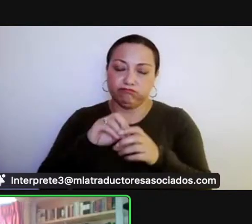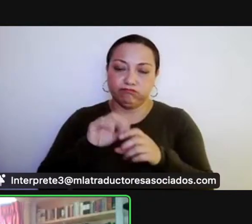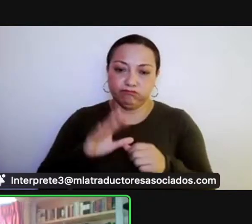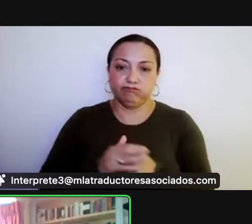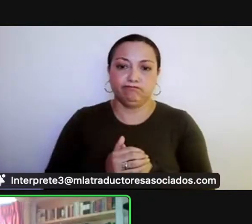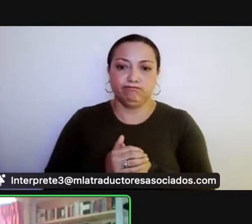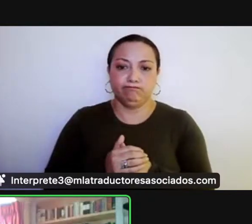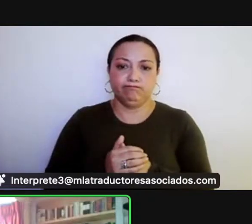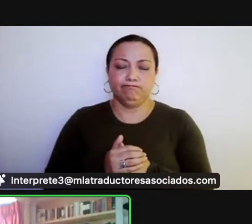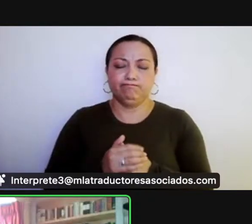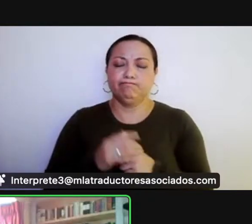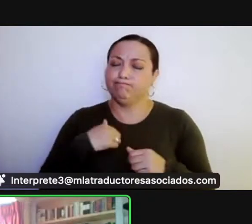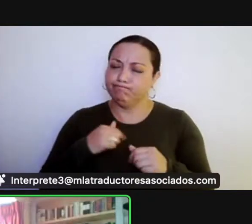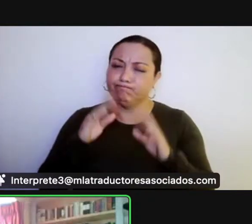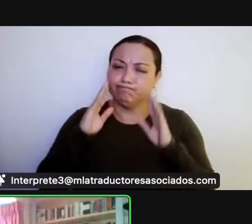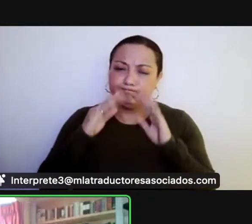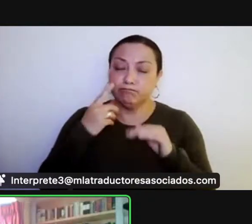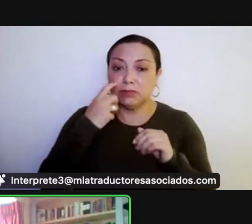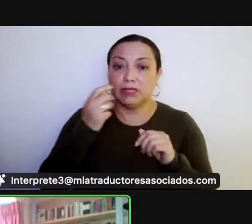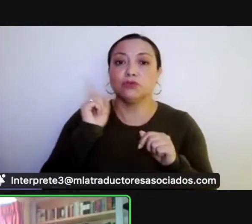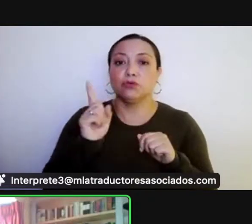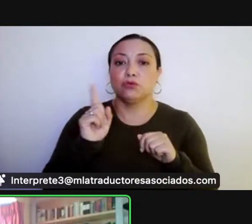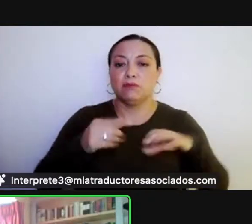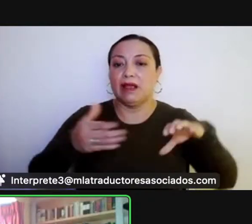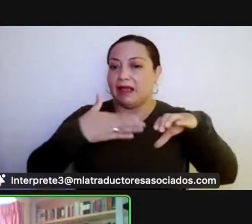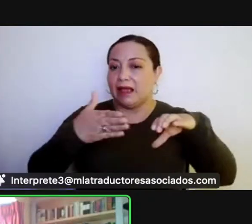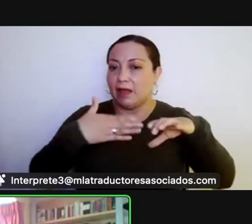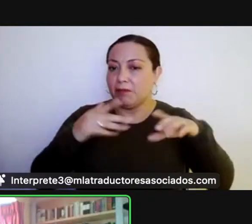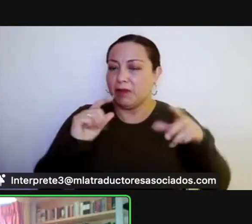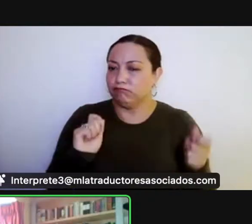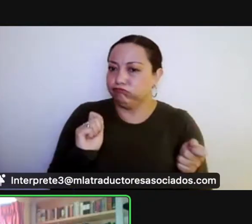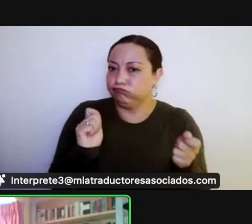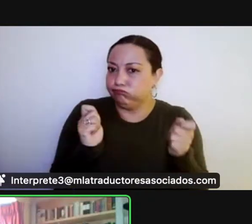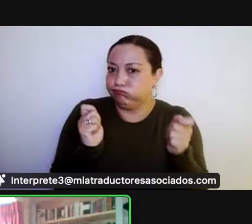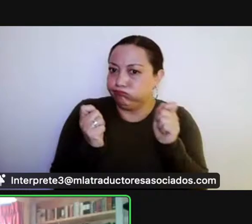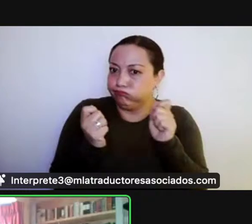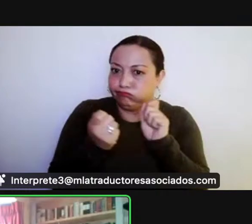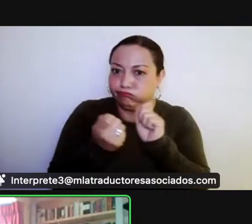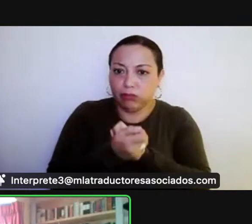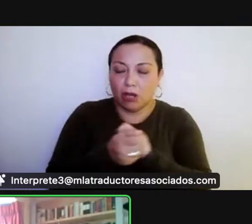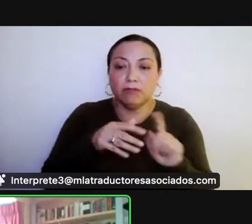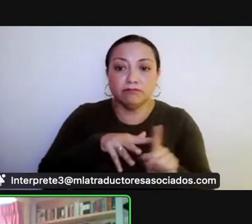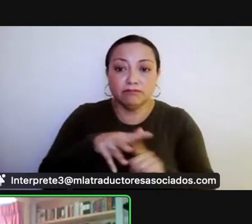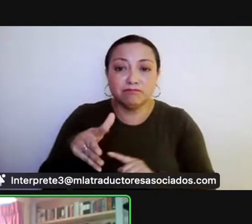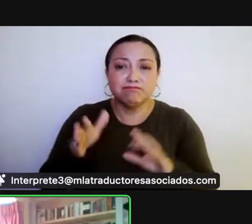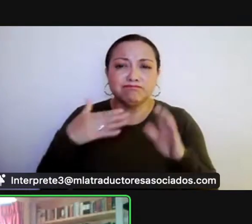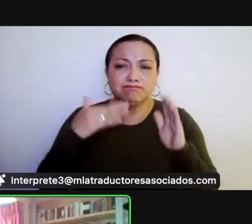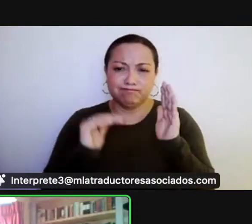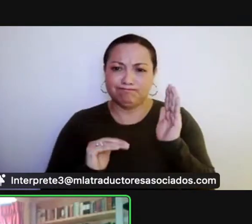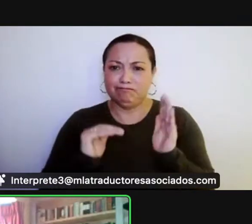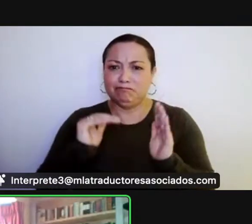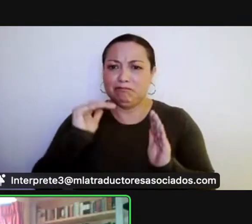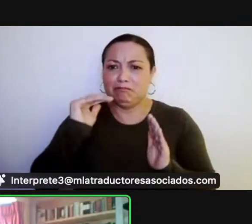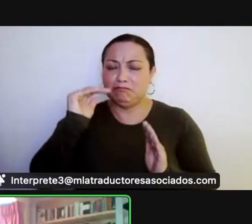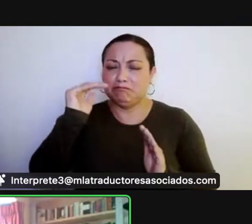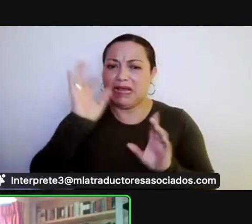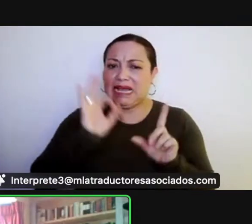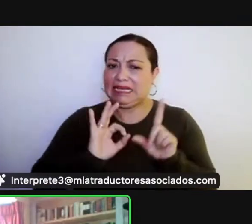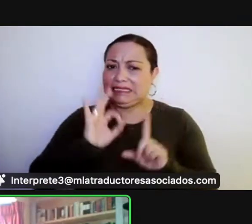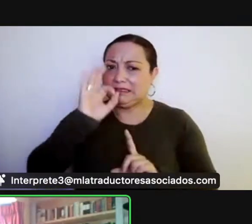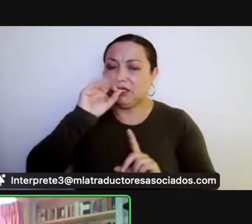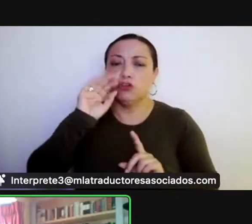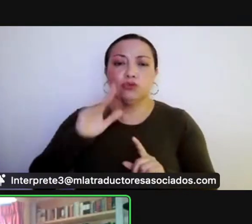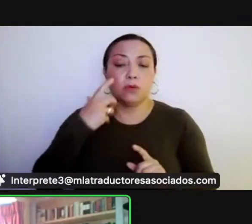I see that the climate change that has